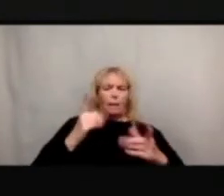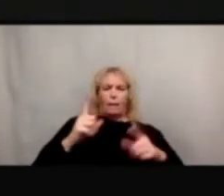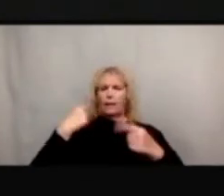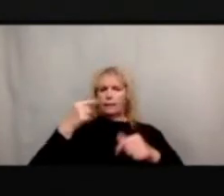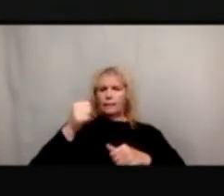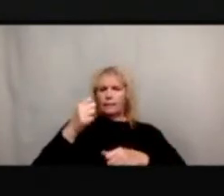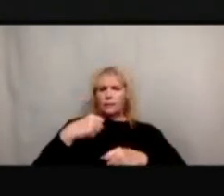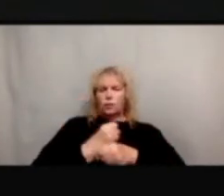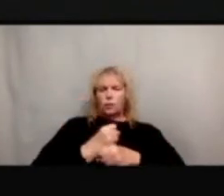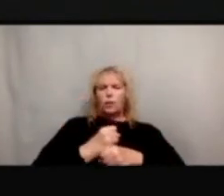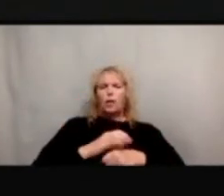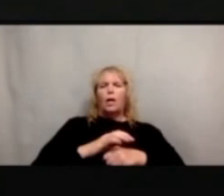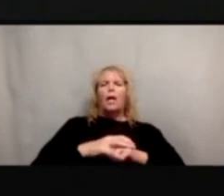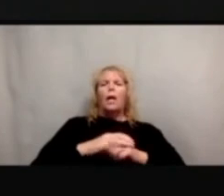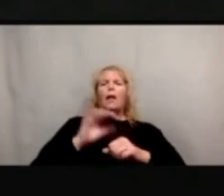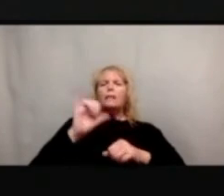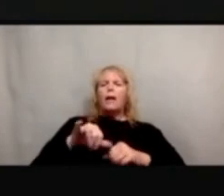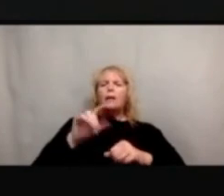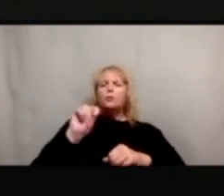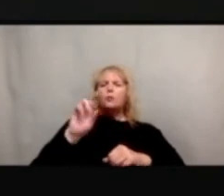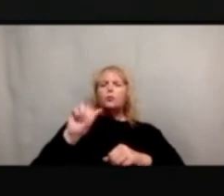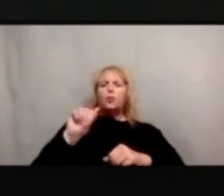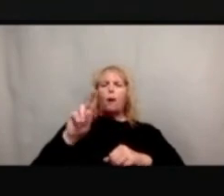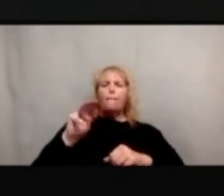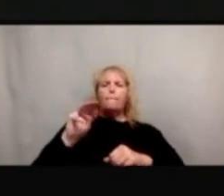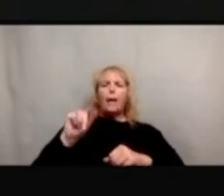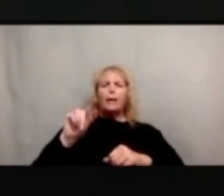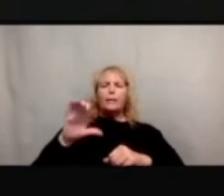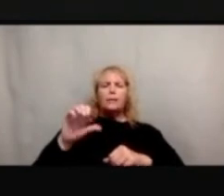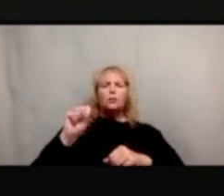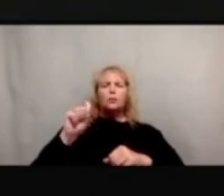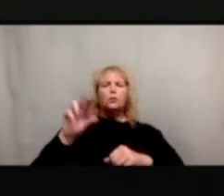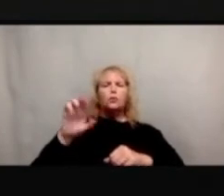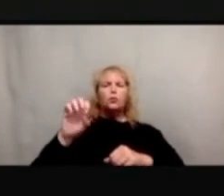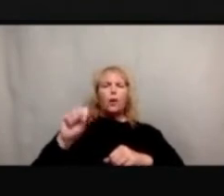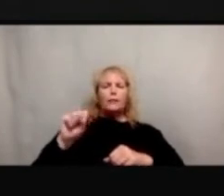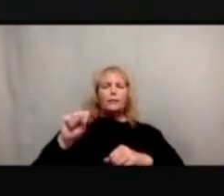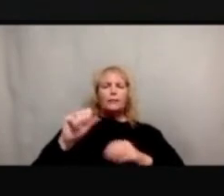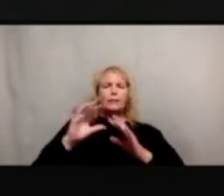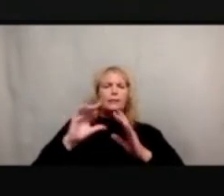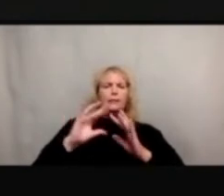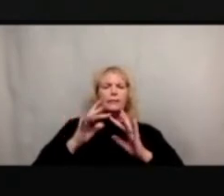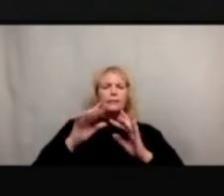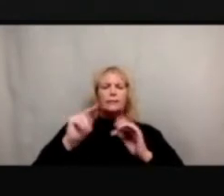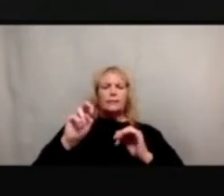Child Traumatic Stress Network. So that shows,